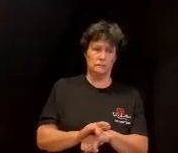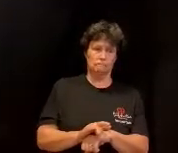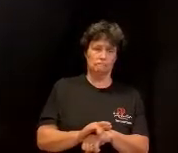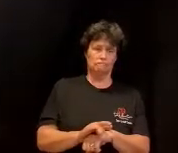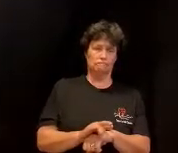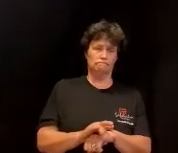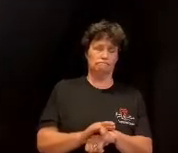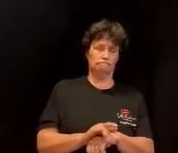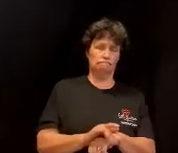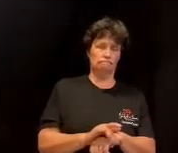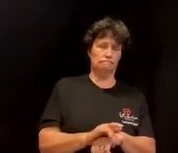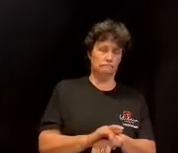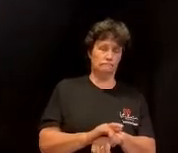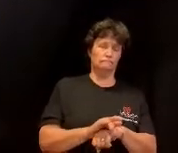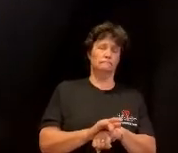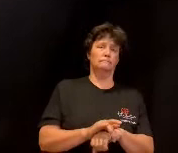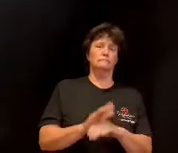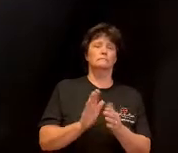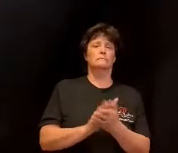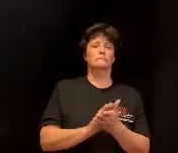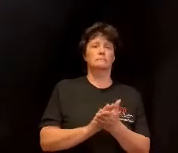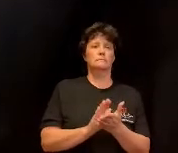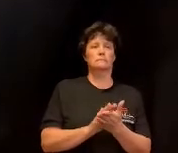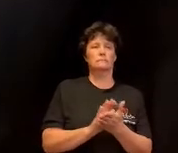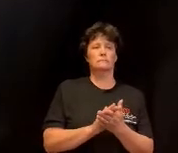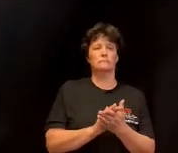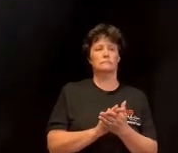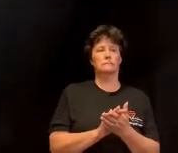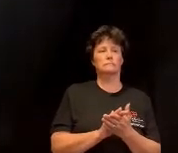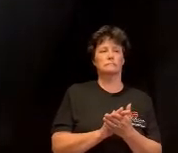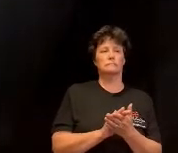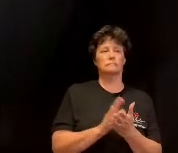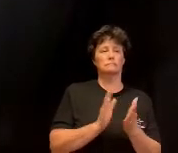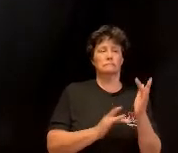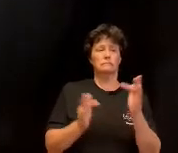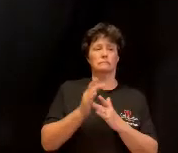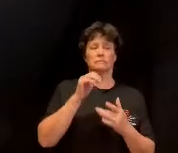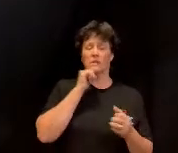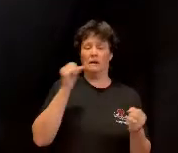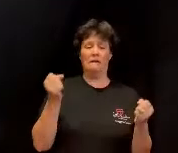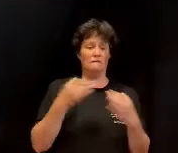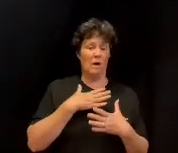You guys all right here? Now, I'm telling you something. Jesus is not afraid of the mud.